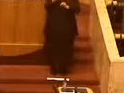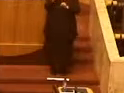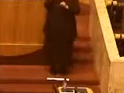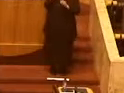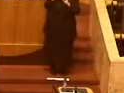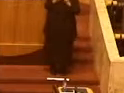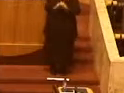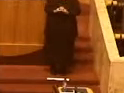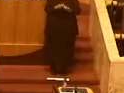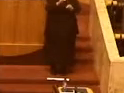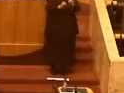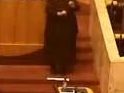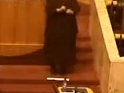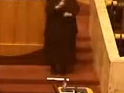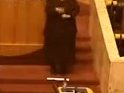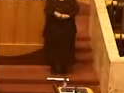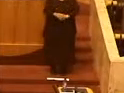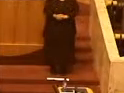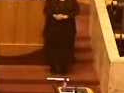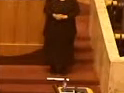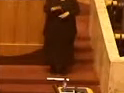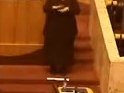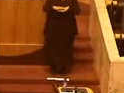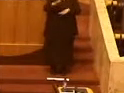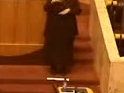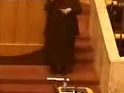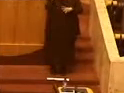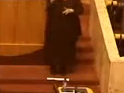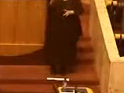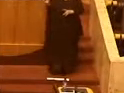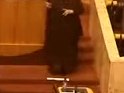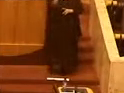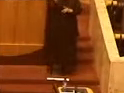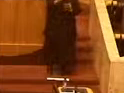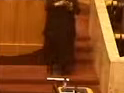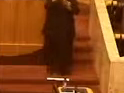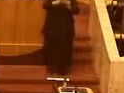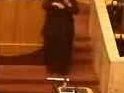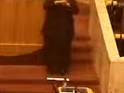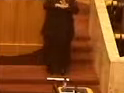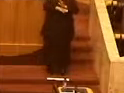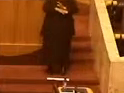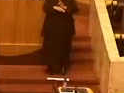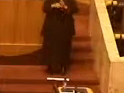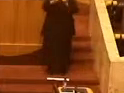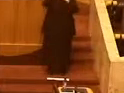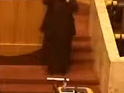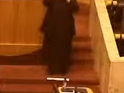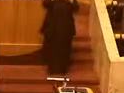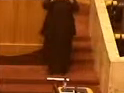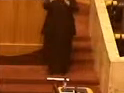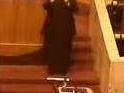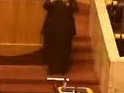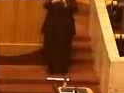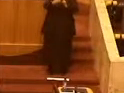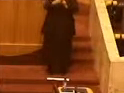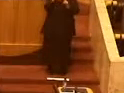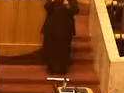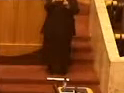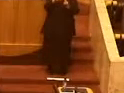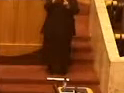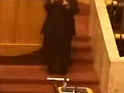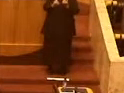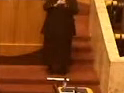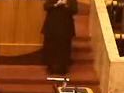department. Furthermore, we have resolved to appoint a project program and portfolio management unit that will act as the backbone